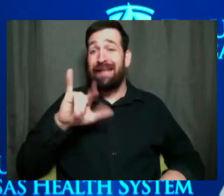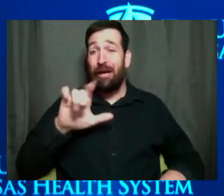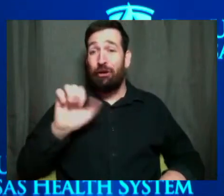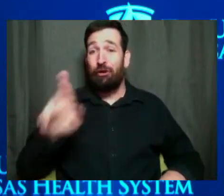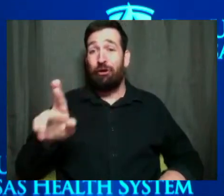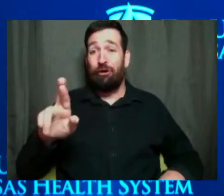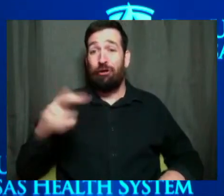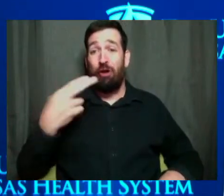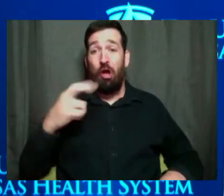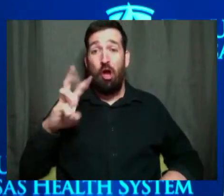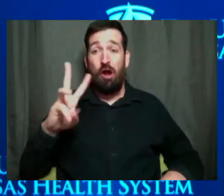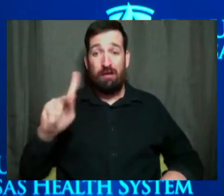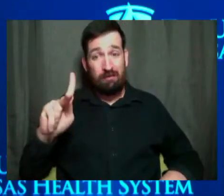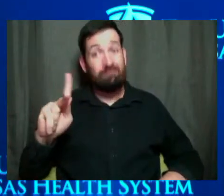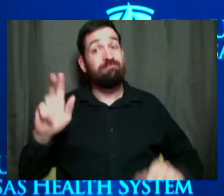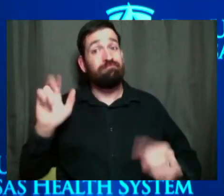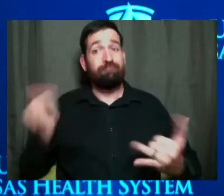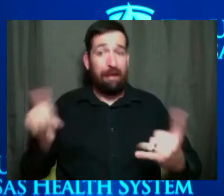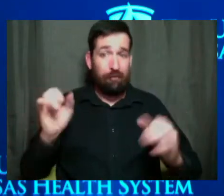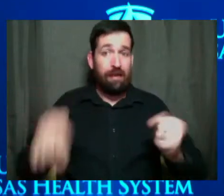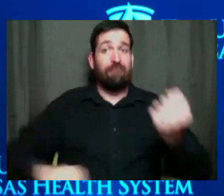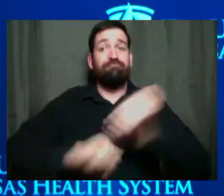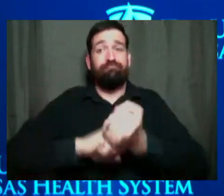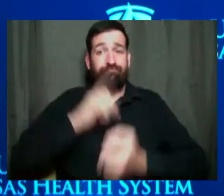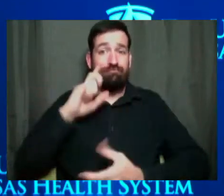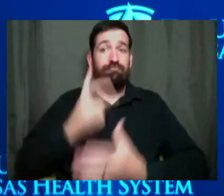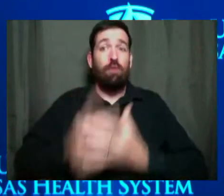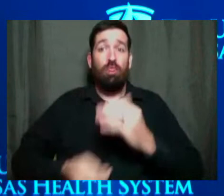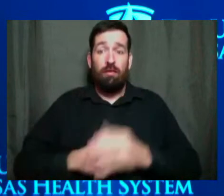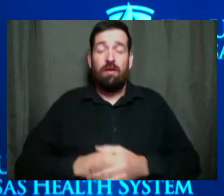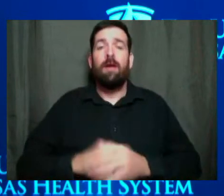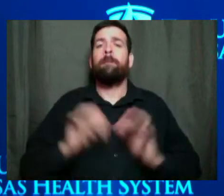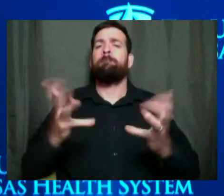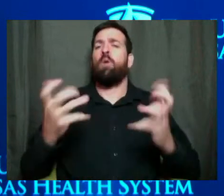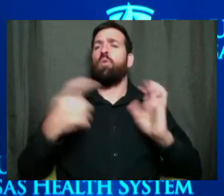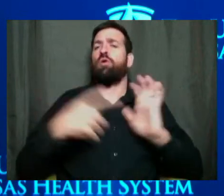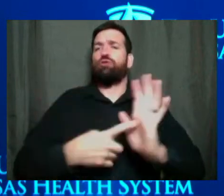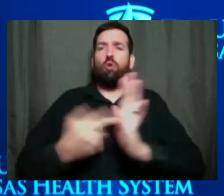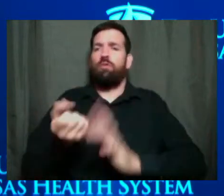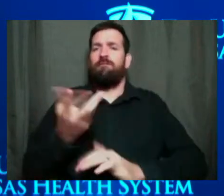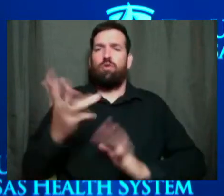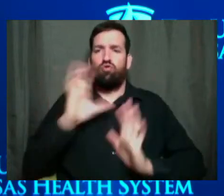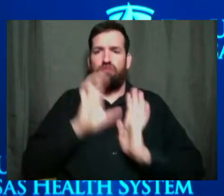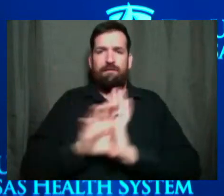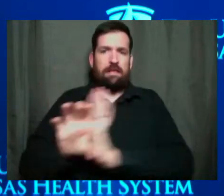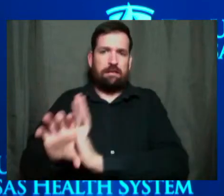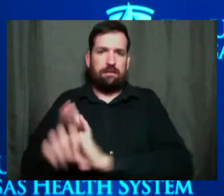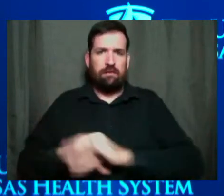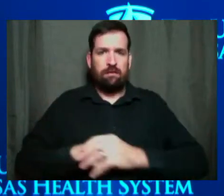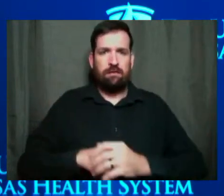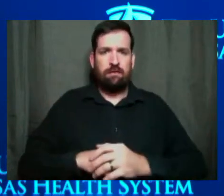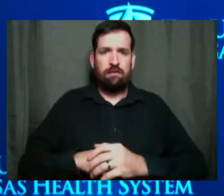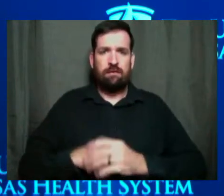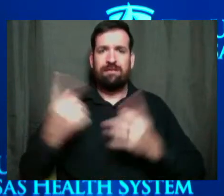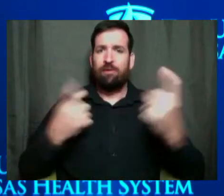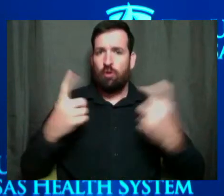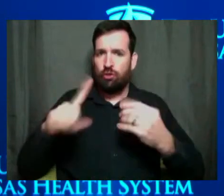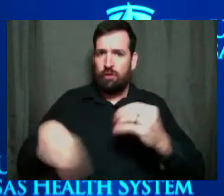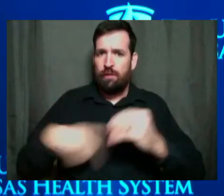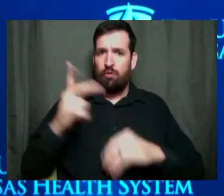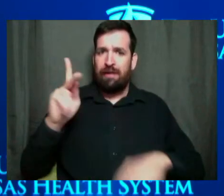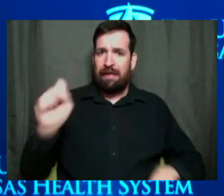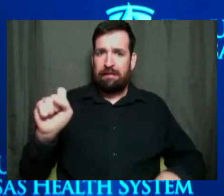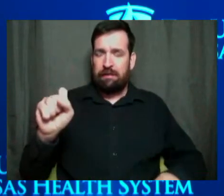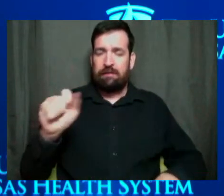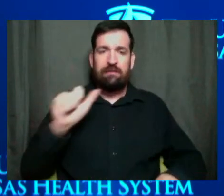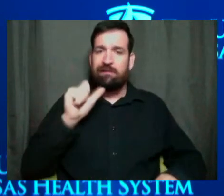both now. But anyway. Okay, so I want to show you a few graphs. Yesterday, a question was asked to us about Kansas, and we didn't have all the exact